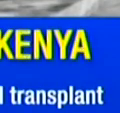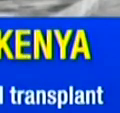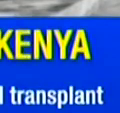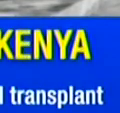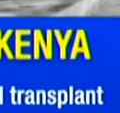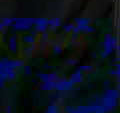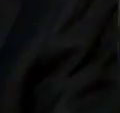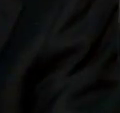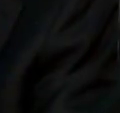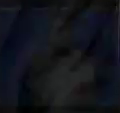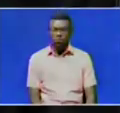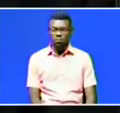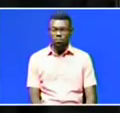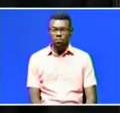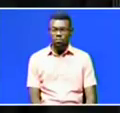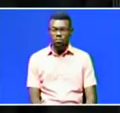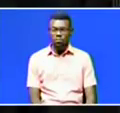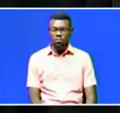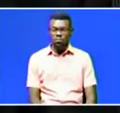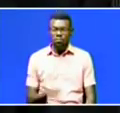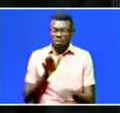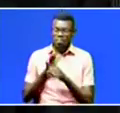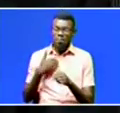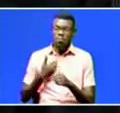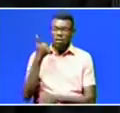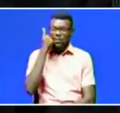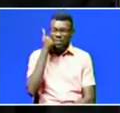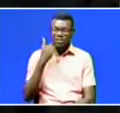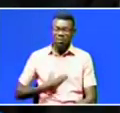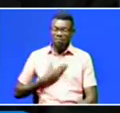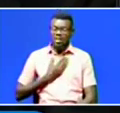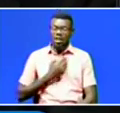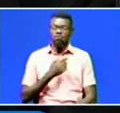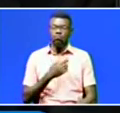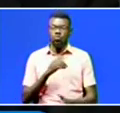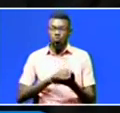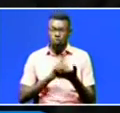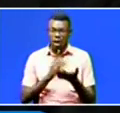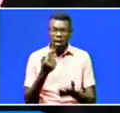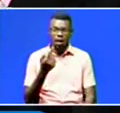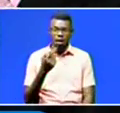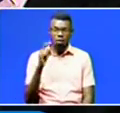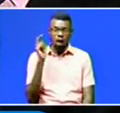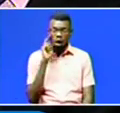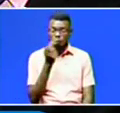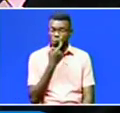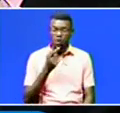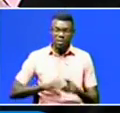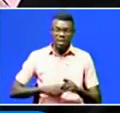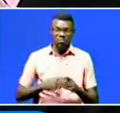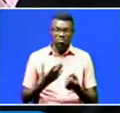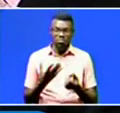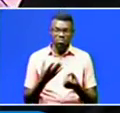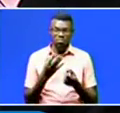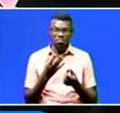waiting list. Most of the patients go to the optician first, and some optician, even after diagnosing,